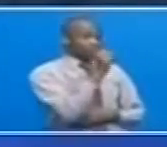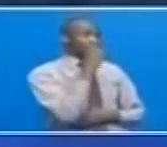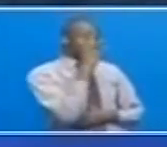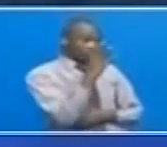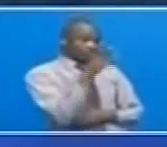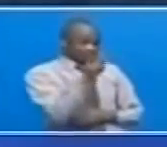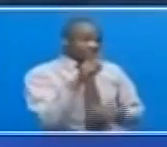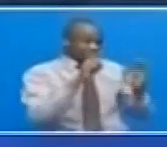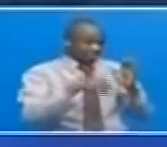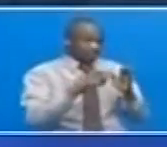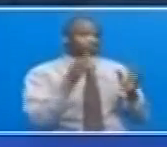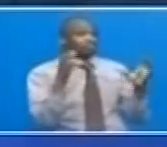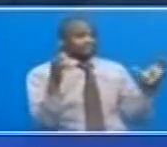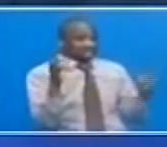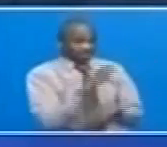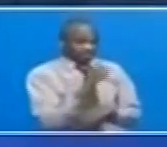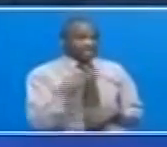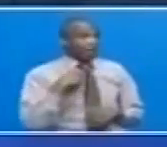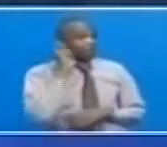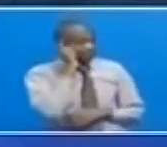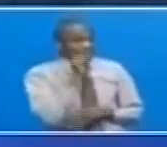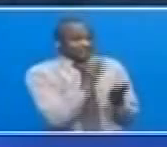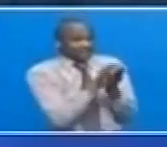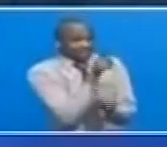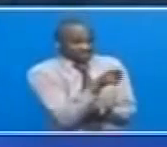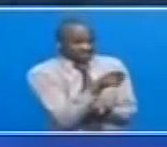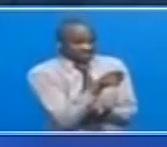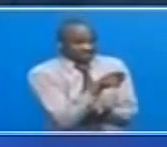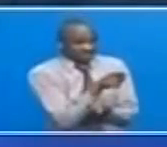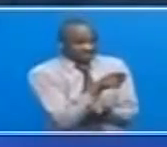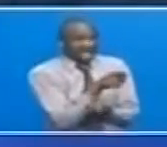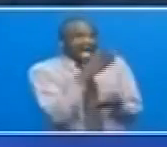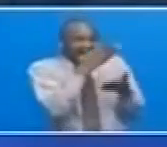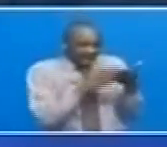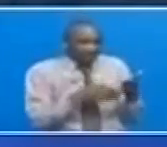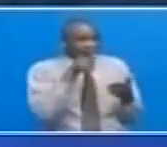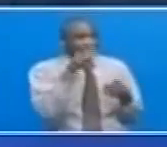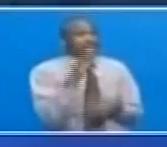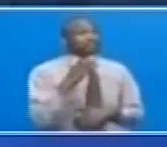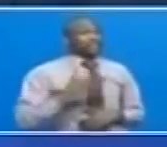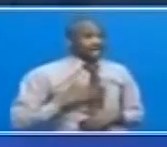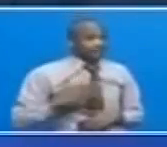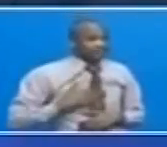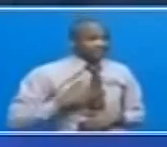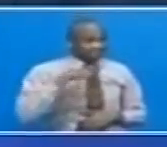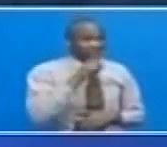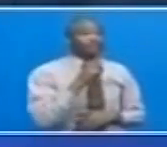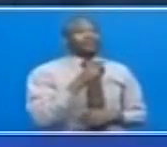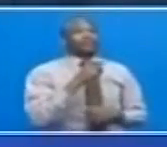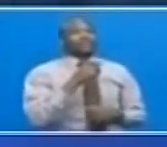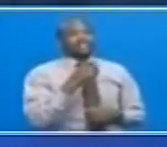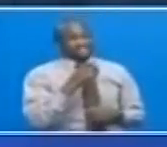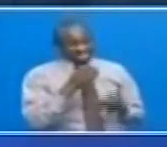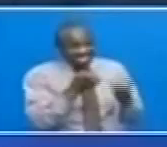on our KCB, you know, mobile banking platform itself. So more than half of our customers today are actually preferring a